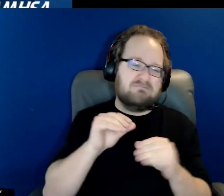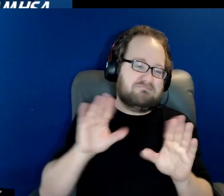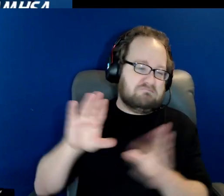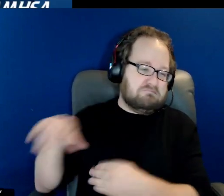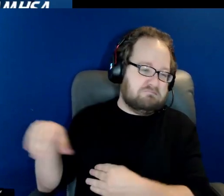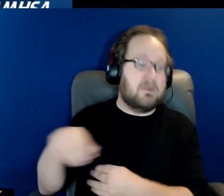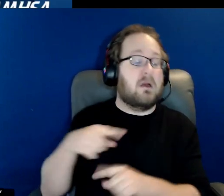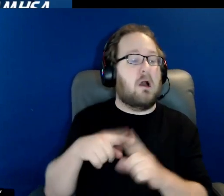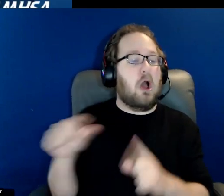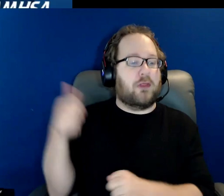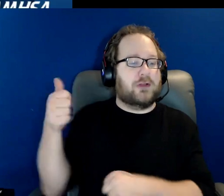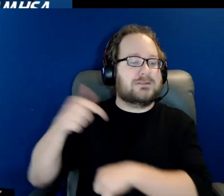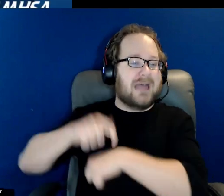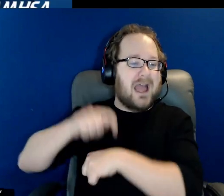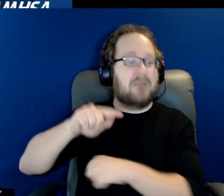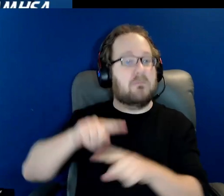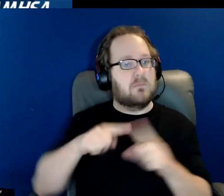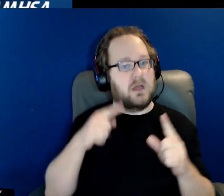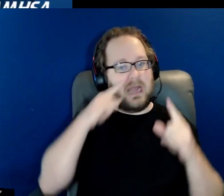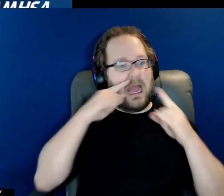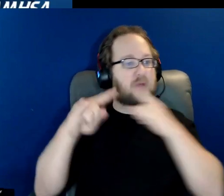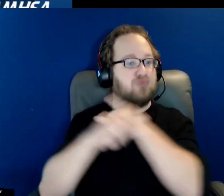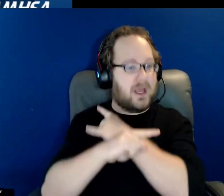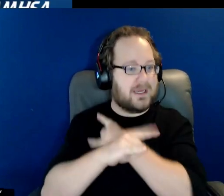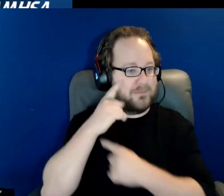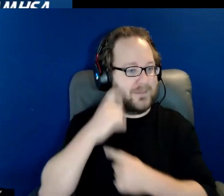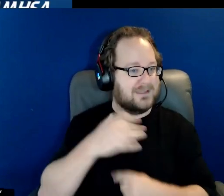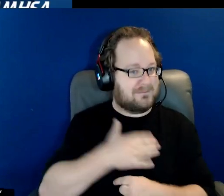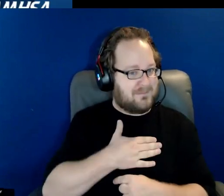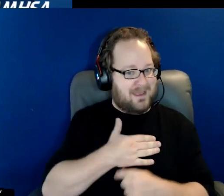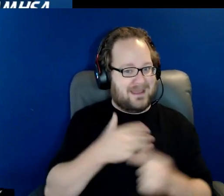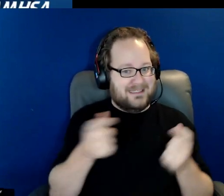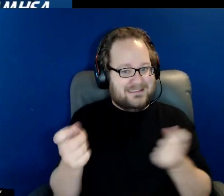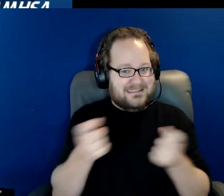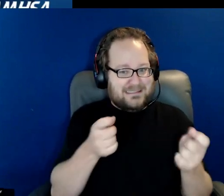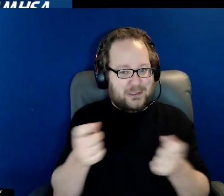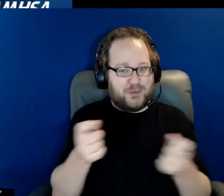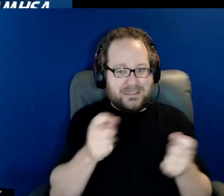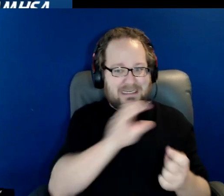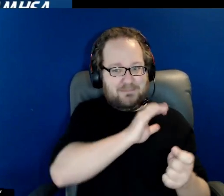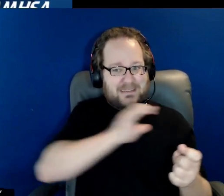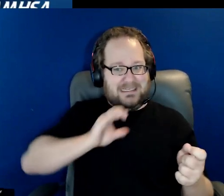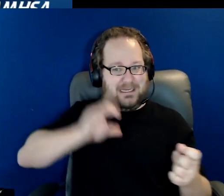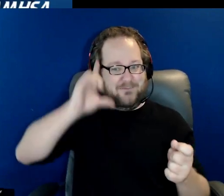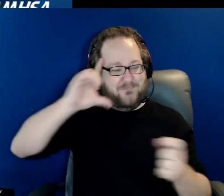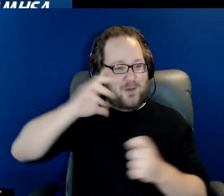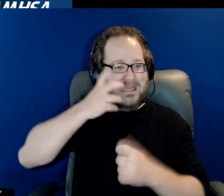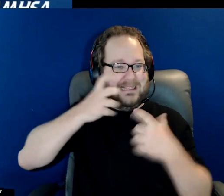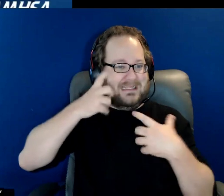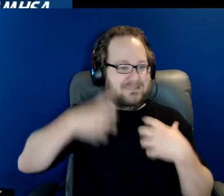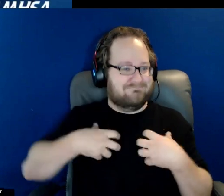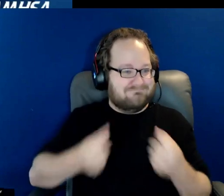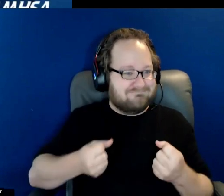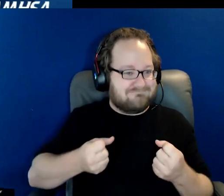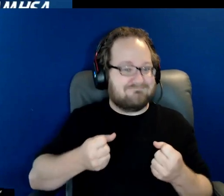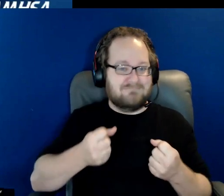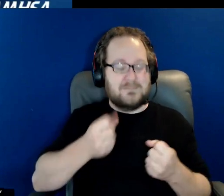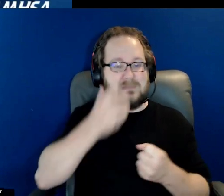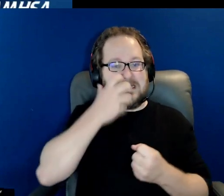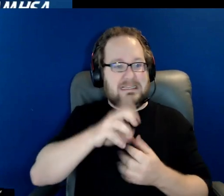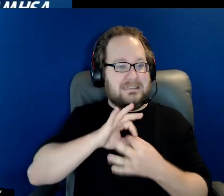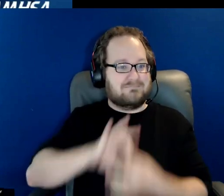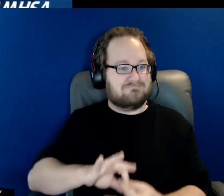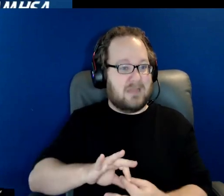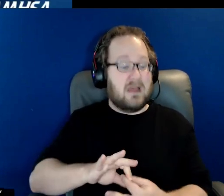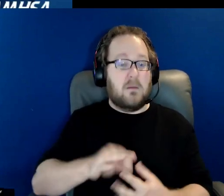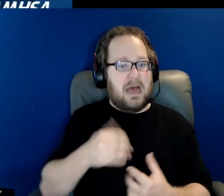ironic because I'm on the National Steering Committee for Heat Health. It was ironic because when I got home, I could not lift my limbs